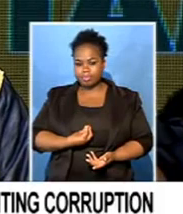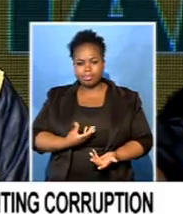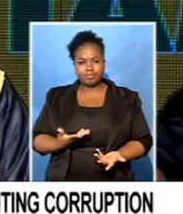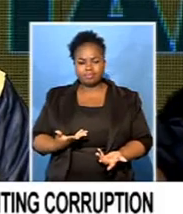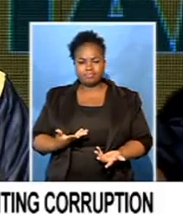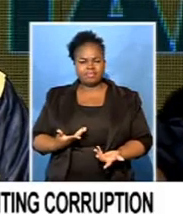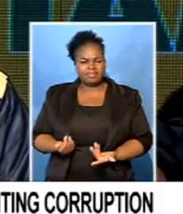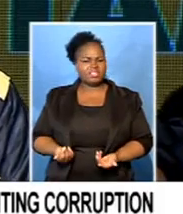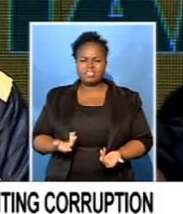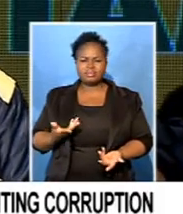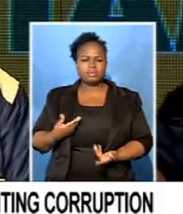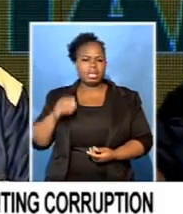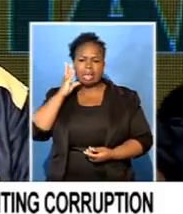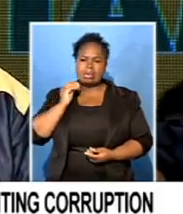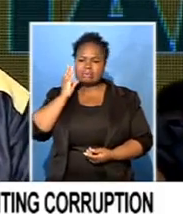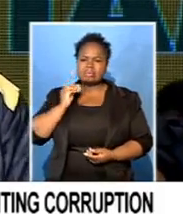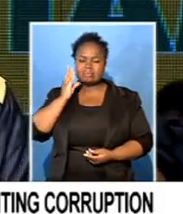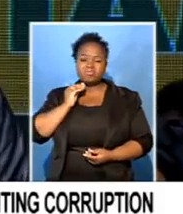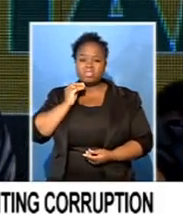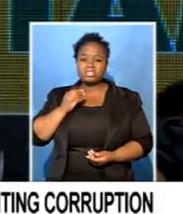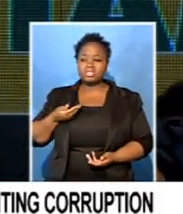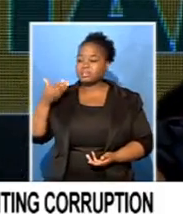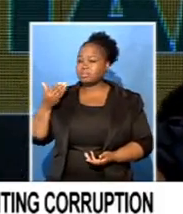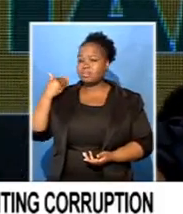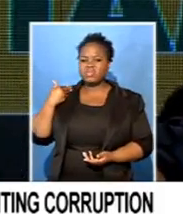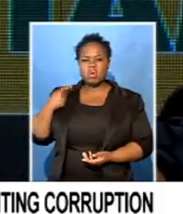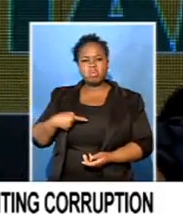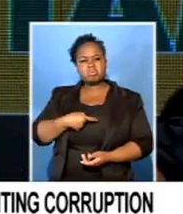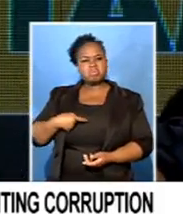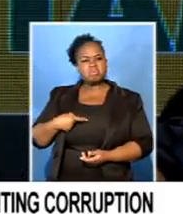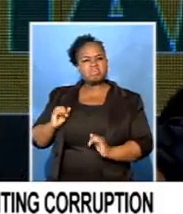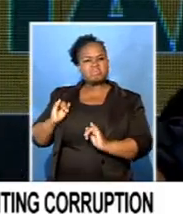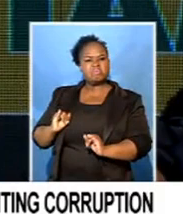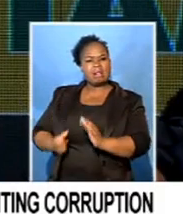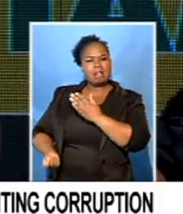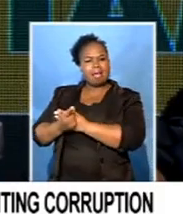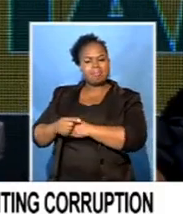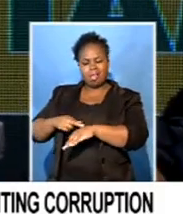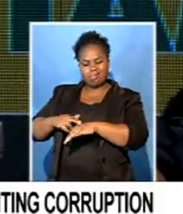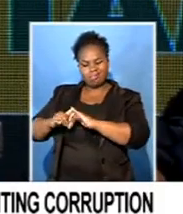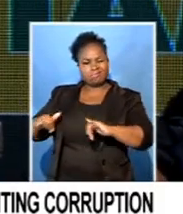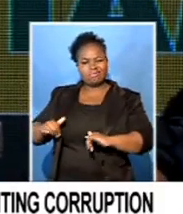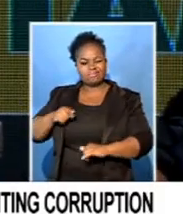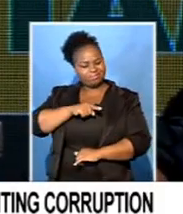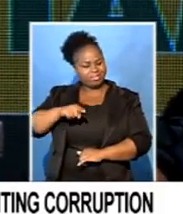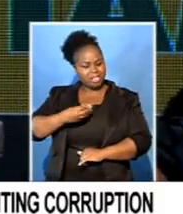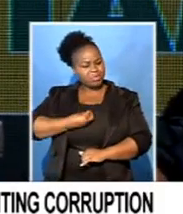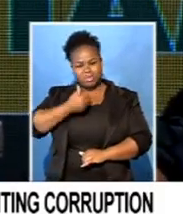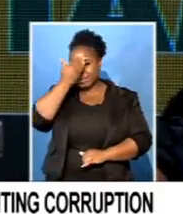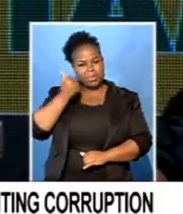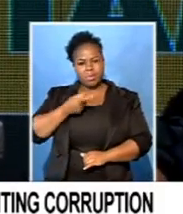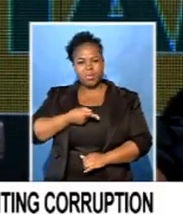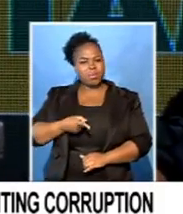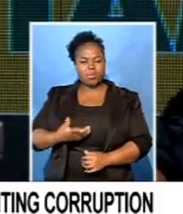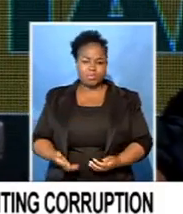no real experience of the brutality of apartheid. The ANC needs to